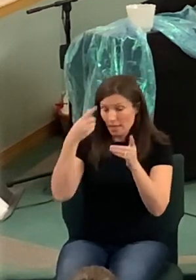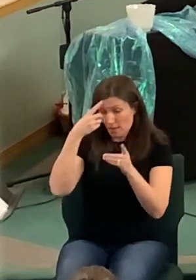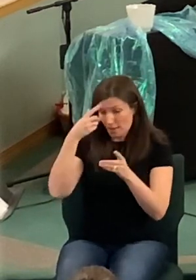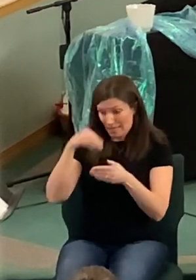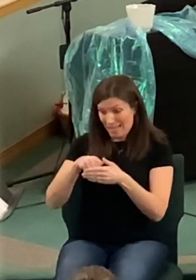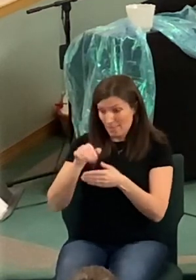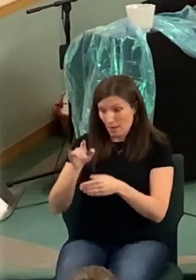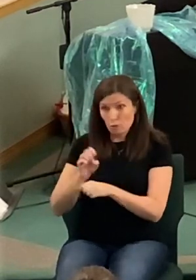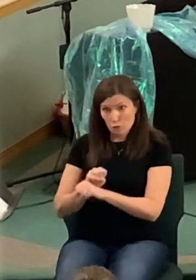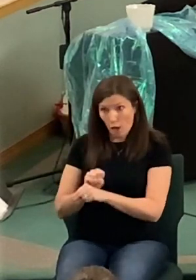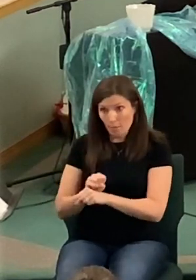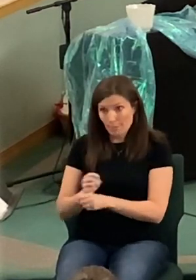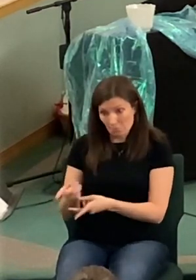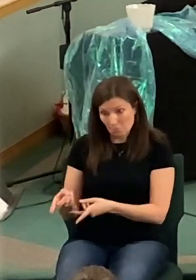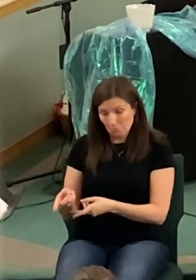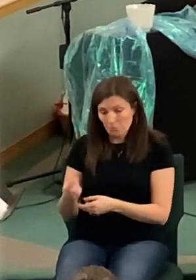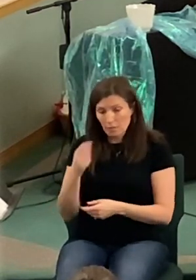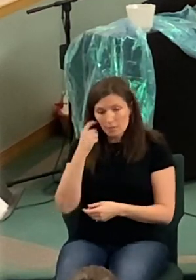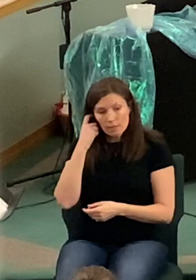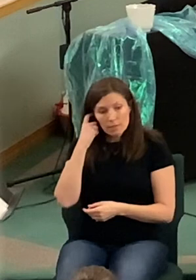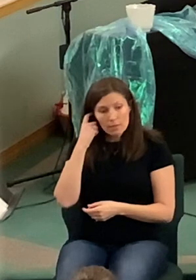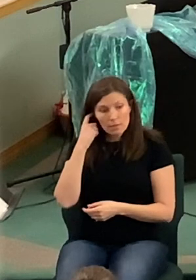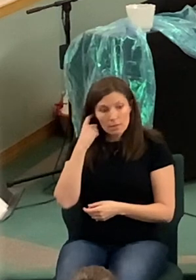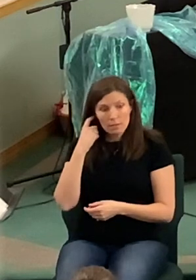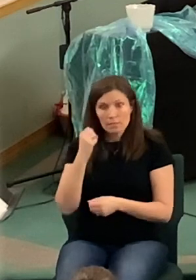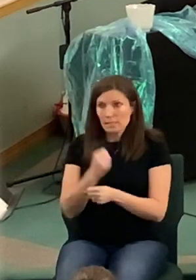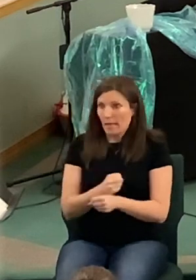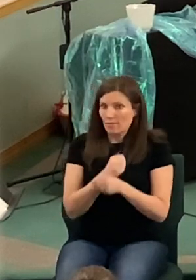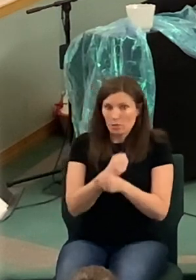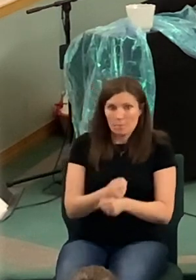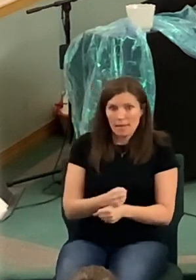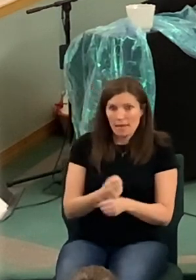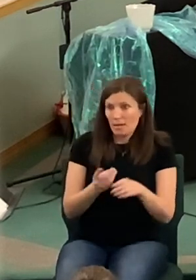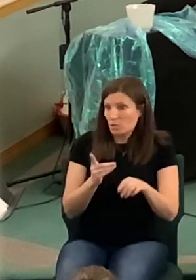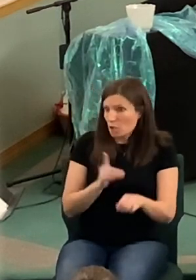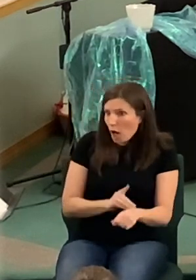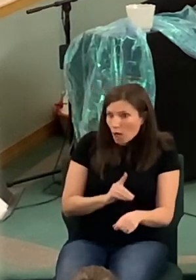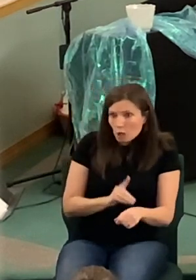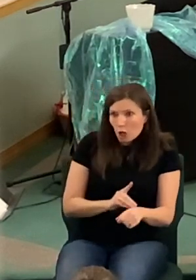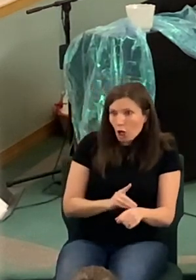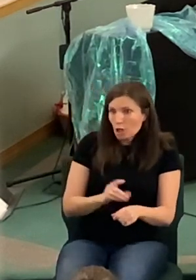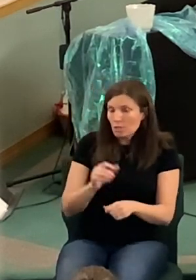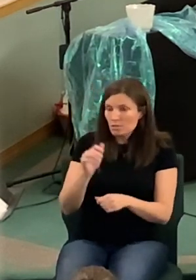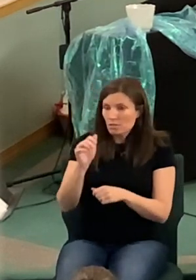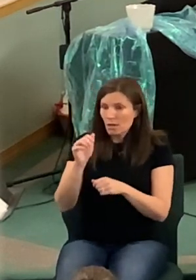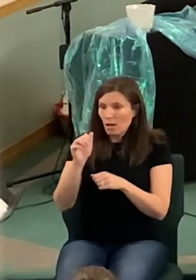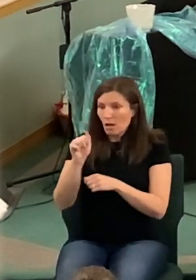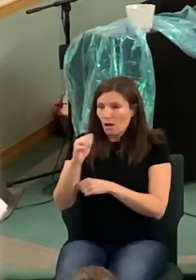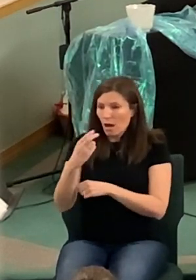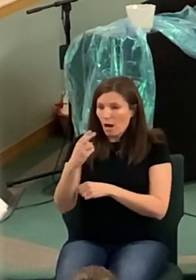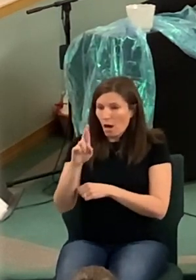century. Slaves, we know, were physicians, architects, craftspeople,